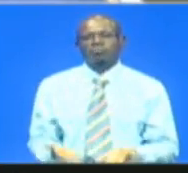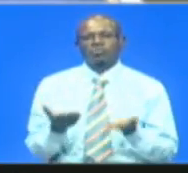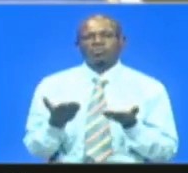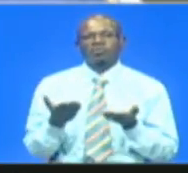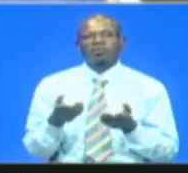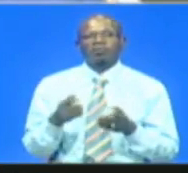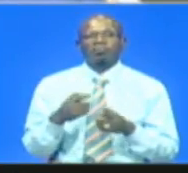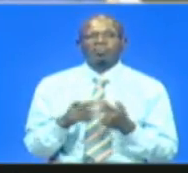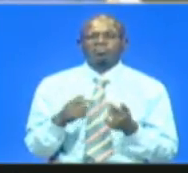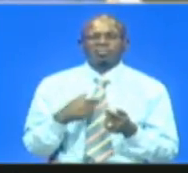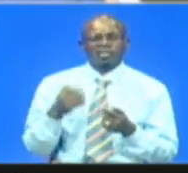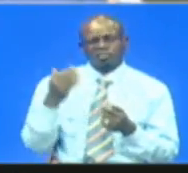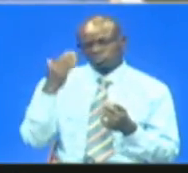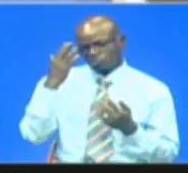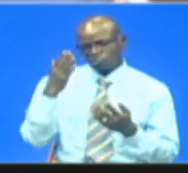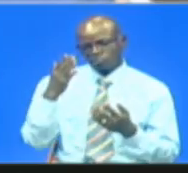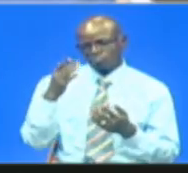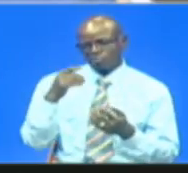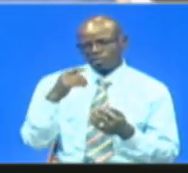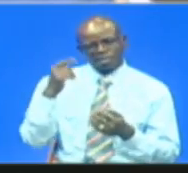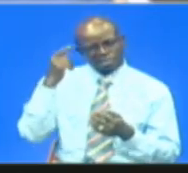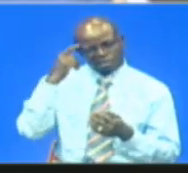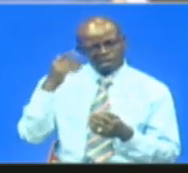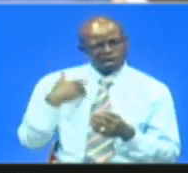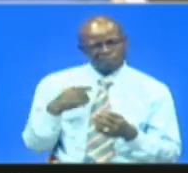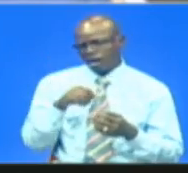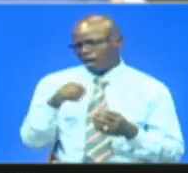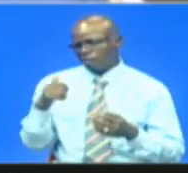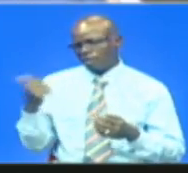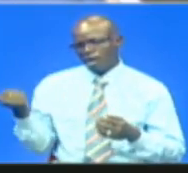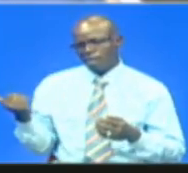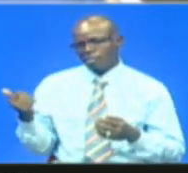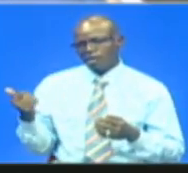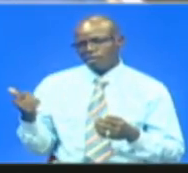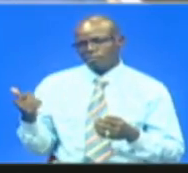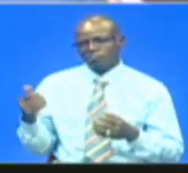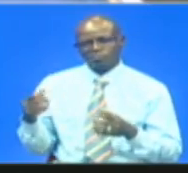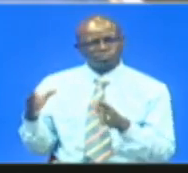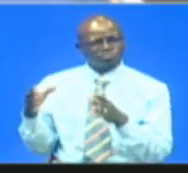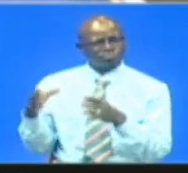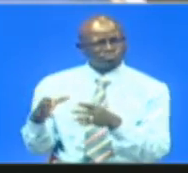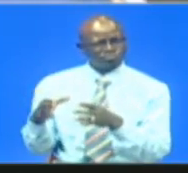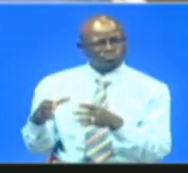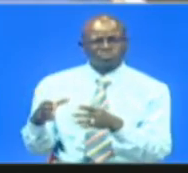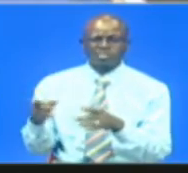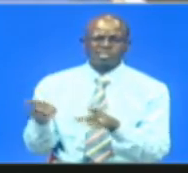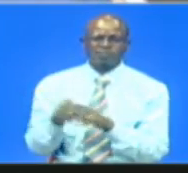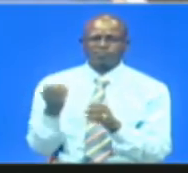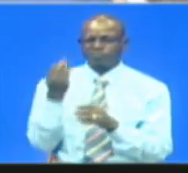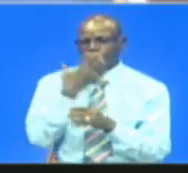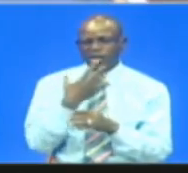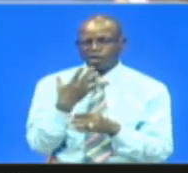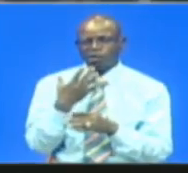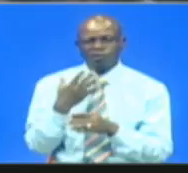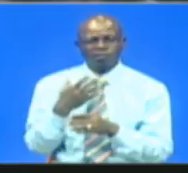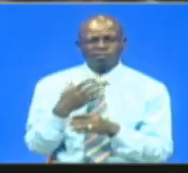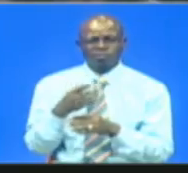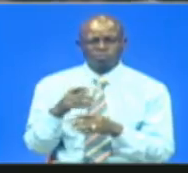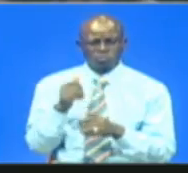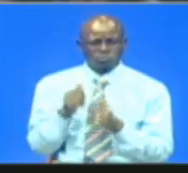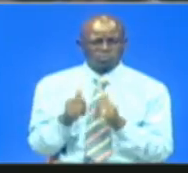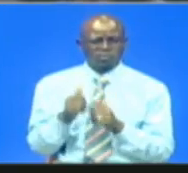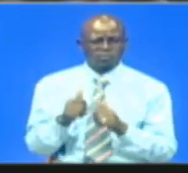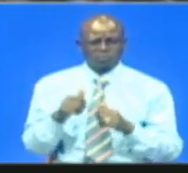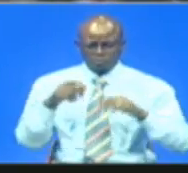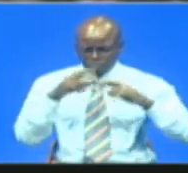any organization or any establishments more regulated than flower farms. We come in as experts, environmental experts, safety experts, in